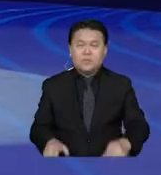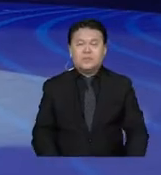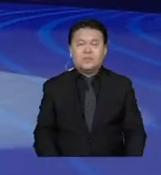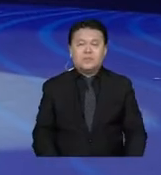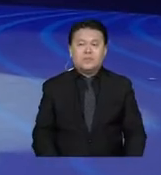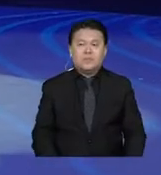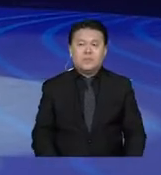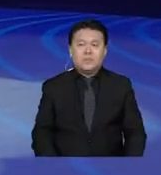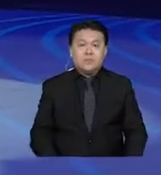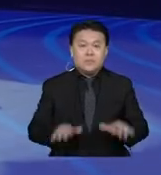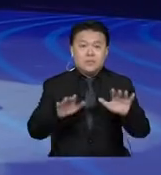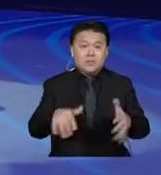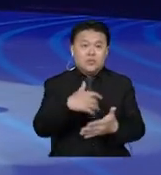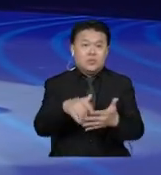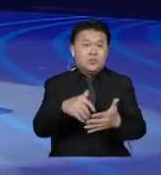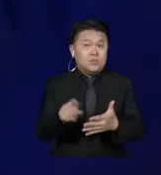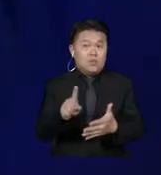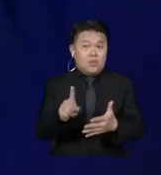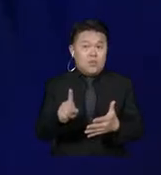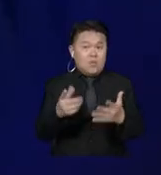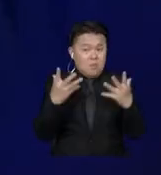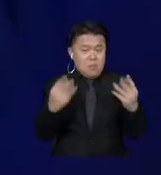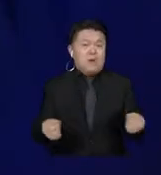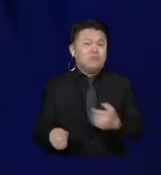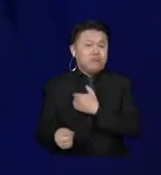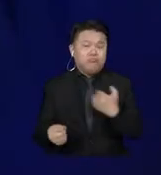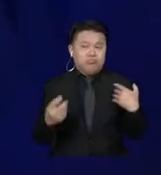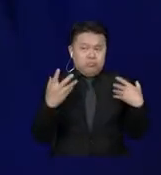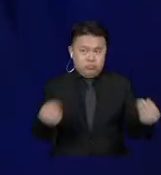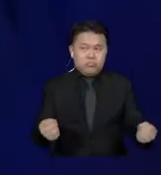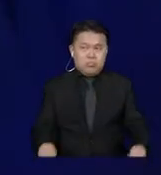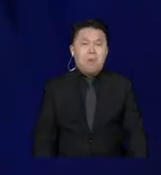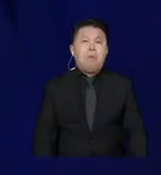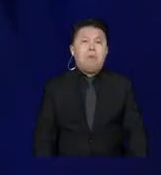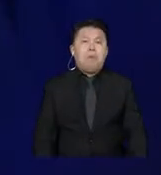enough population in the wild where if we care,